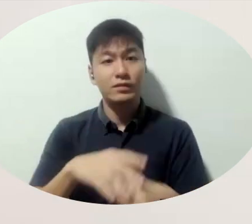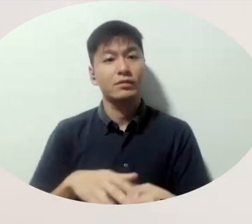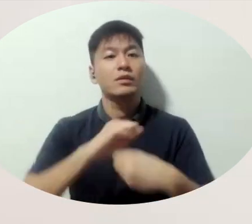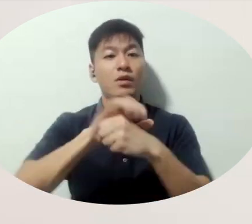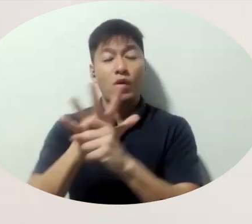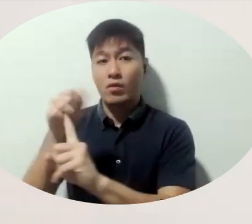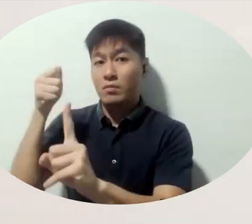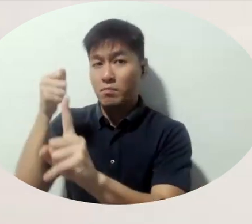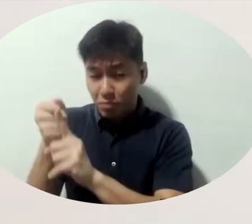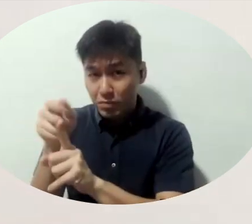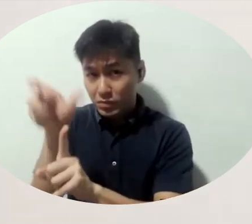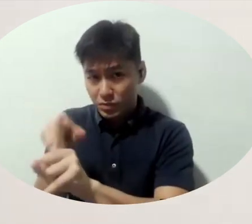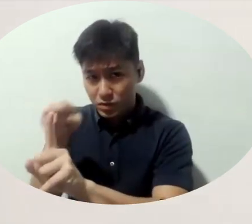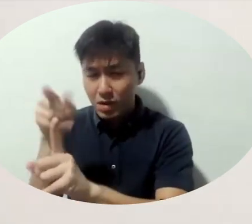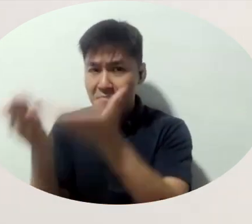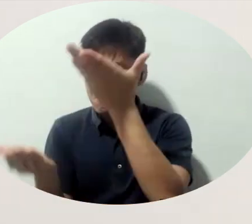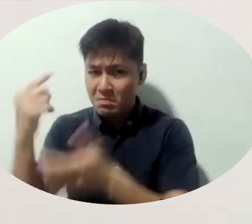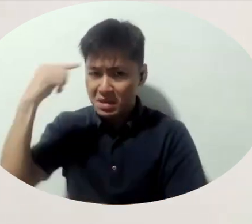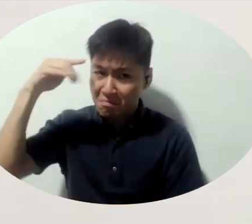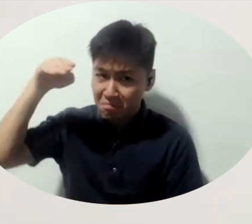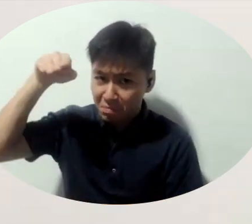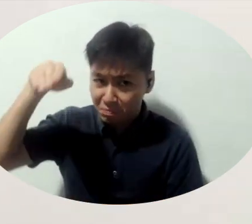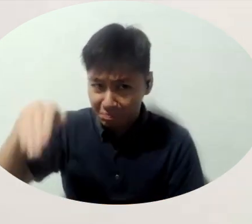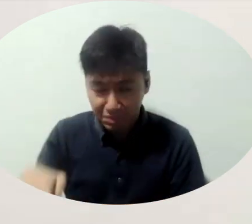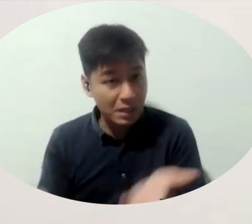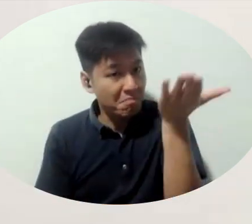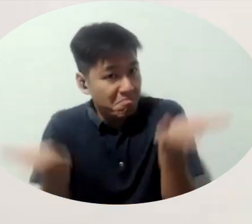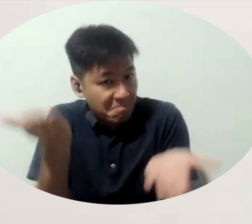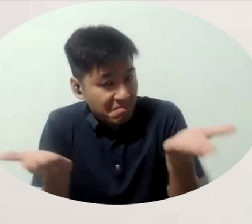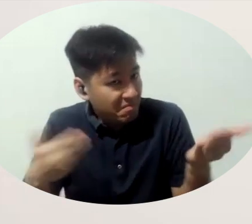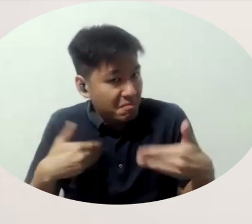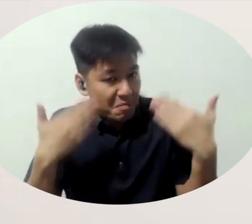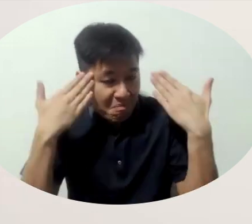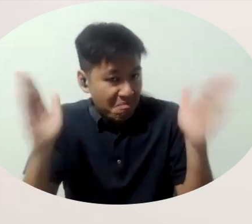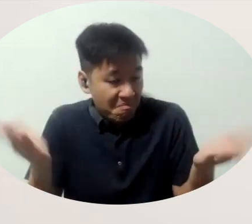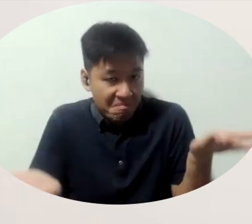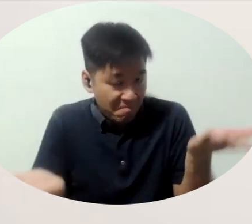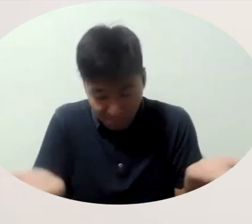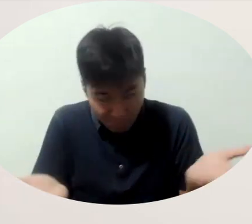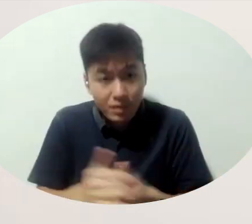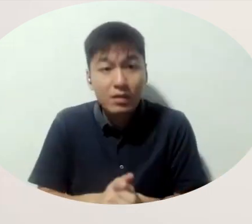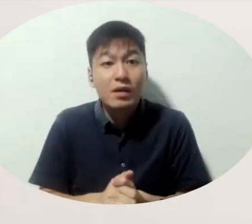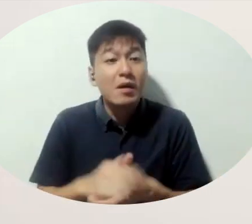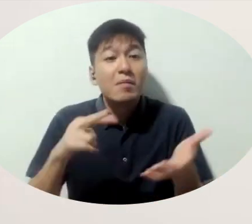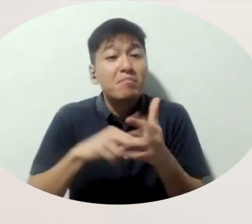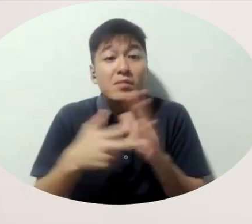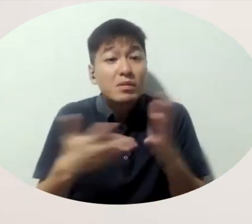cognitive decline or cognitive impairment. So you're seeing a bigger number potentially,